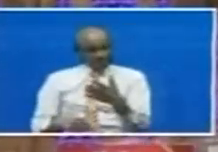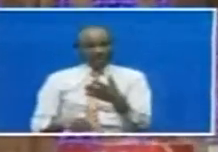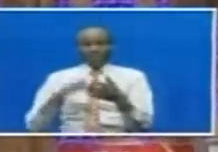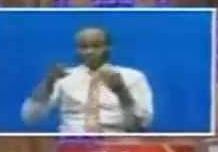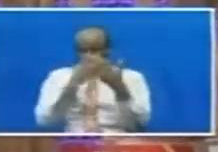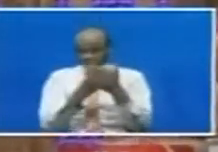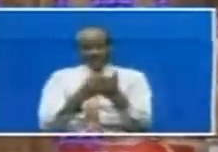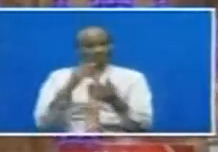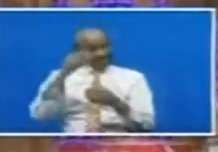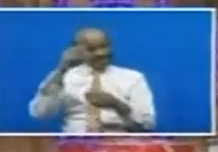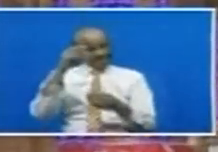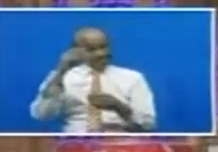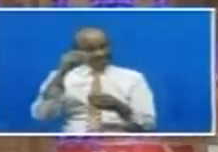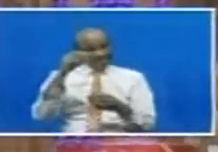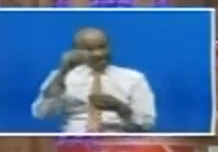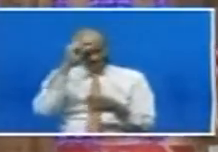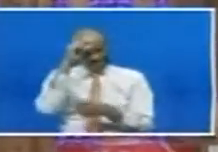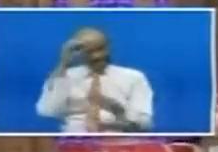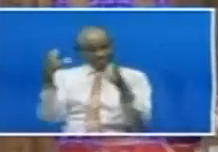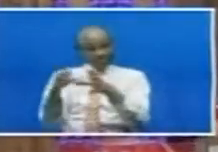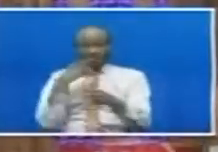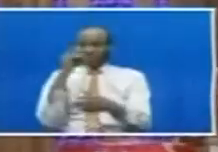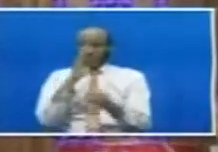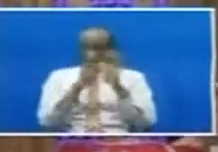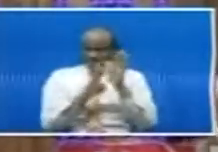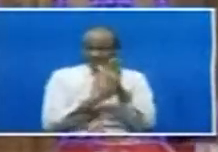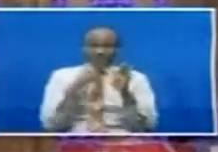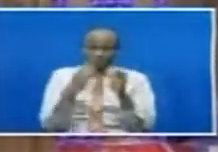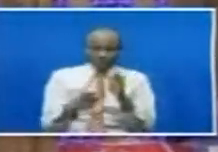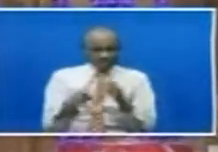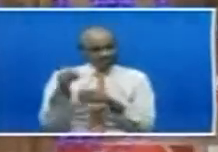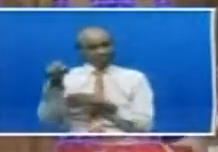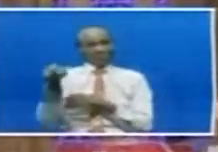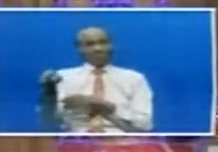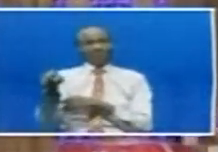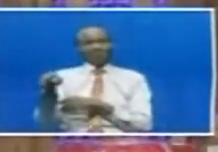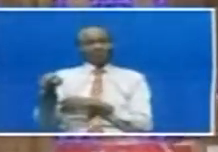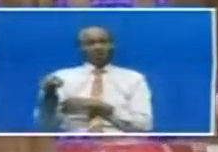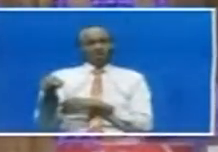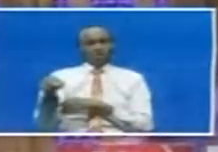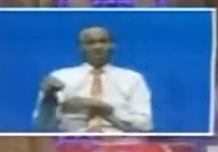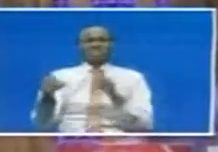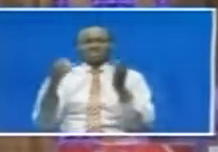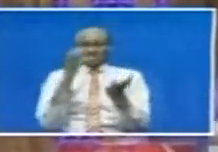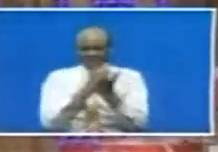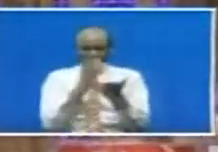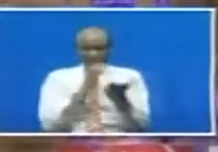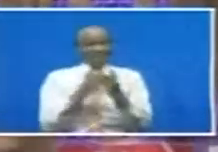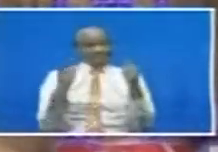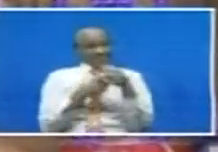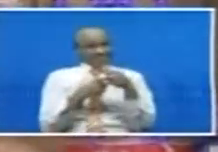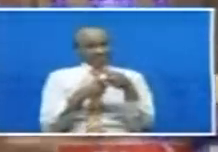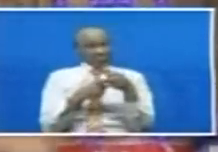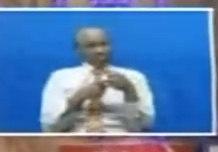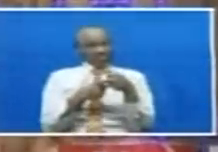in the government-owned entities bill was compliance with Chapter 6. I know we don't pay